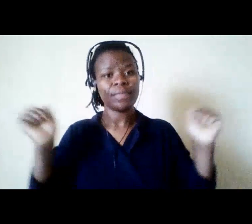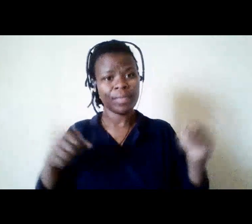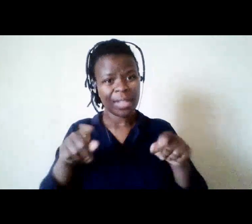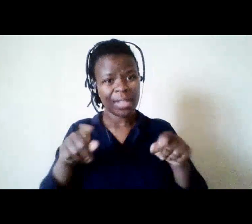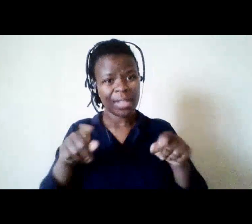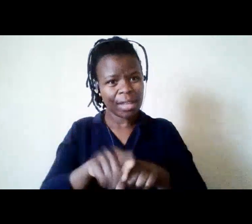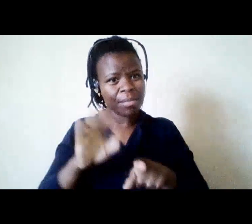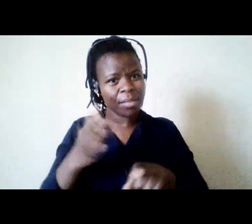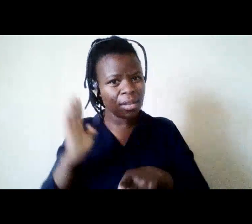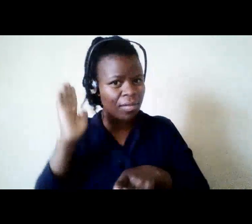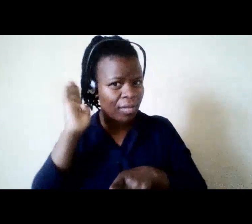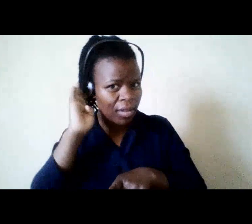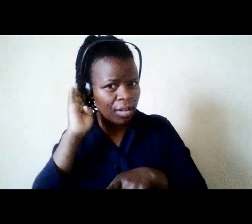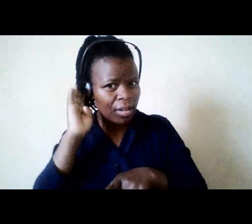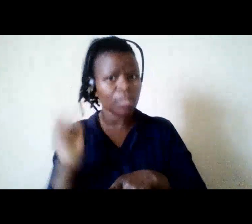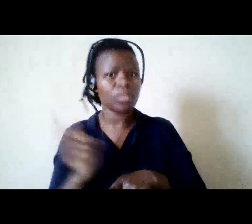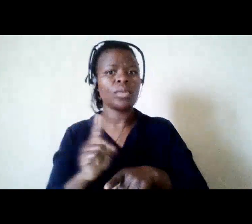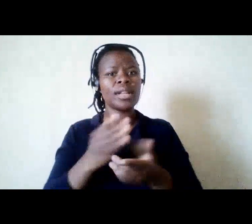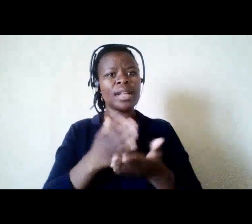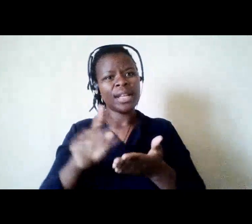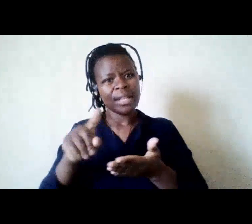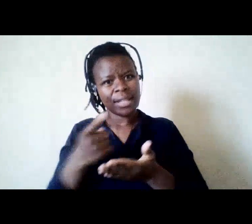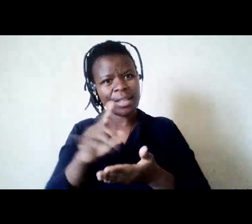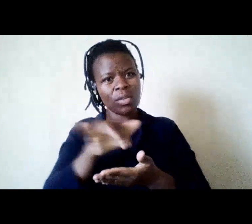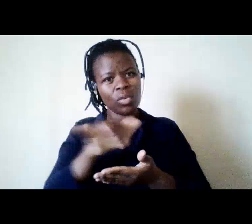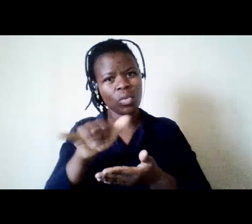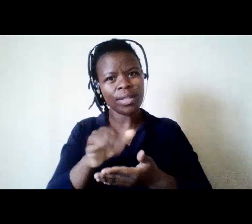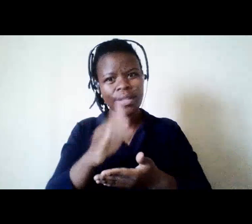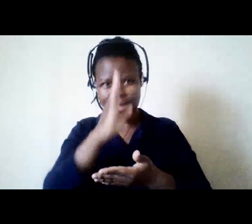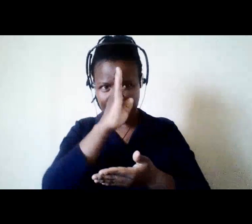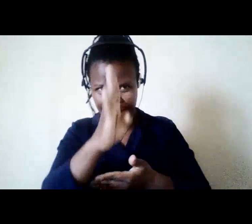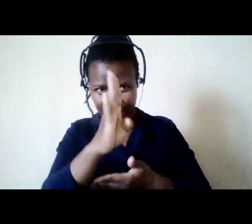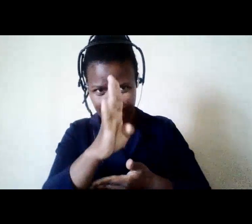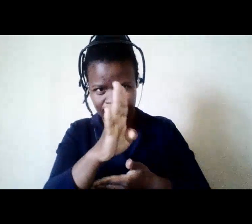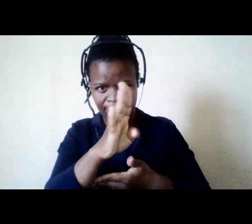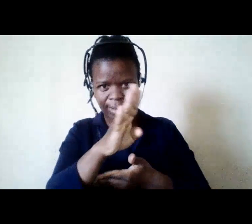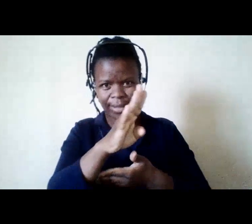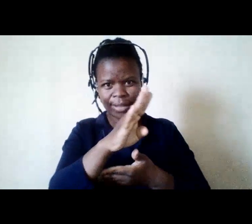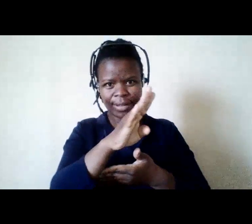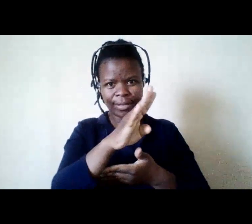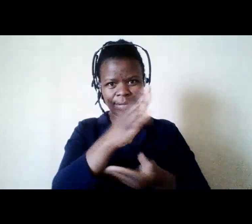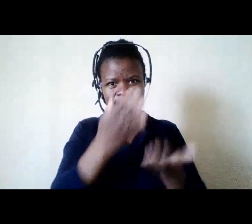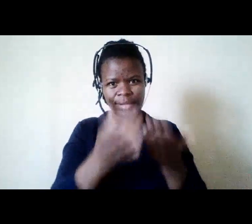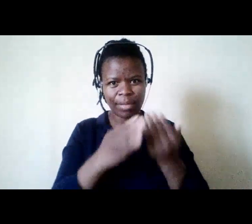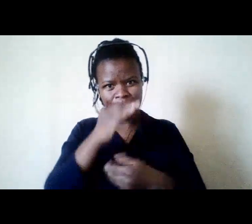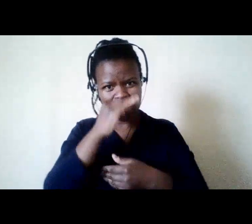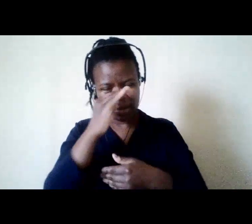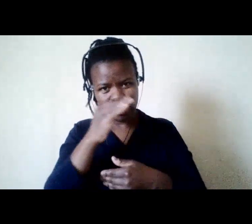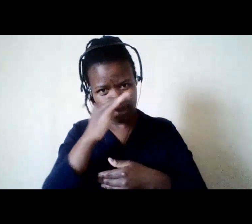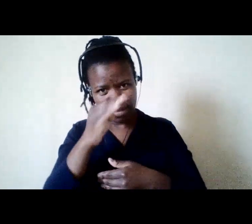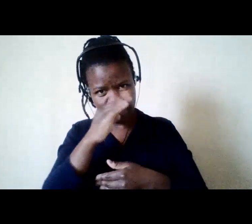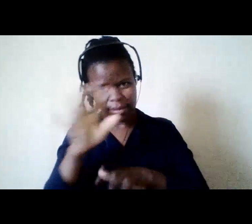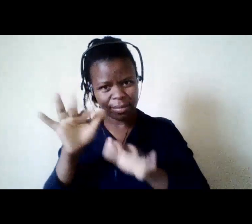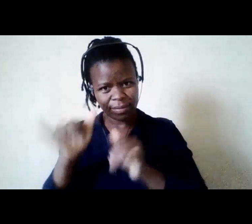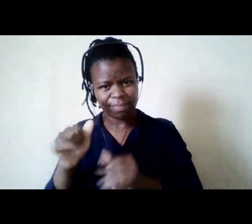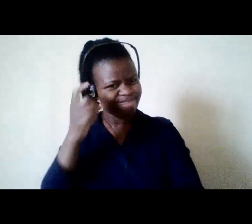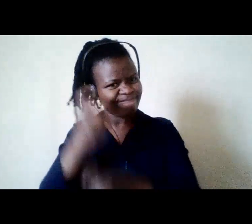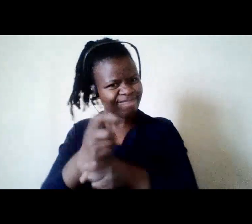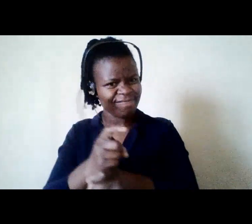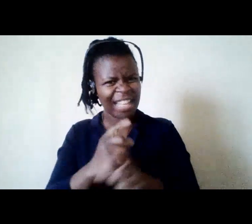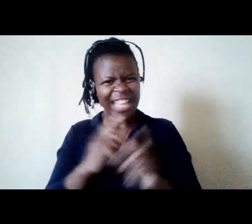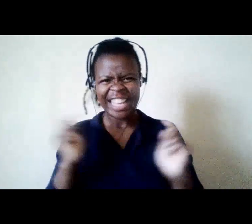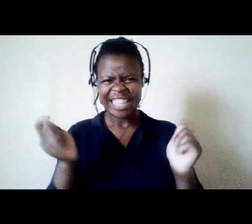that happened to a church that I used to belong to, where they refuse to celebrate persons with disabilities